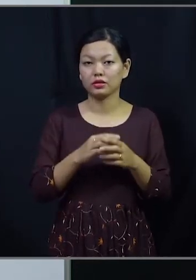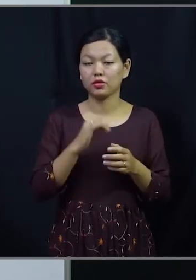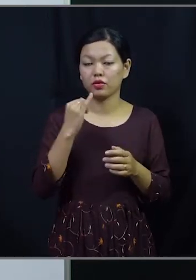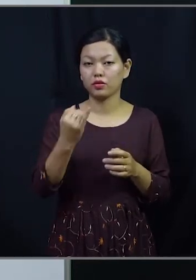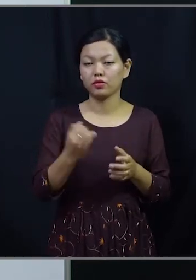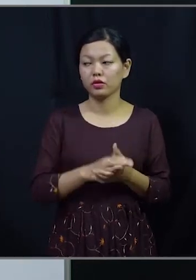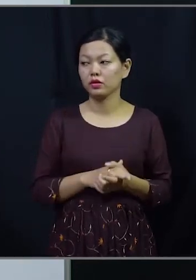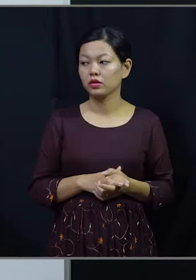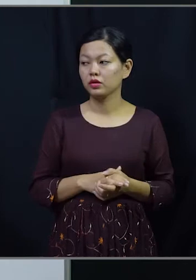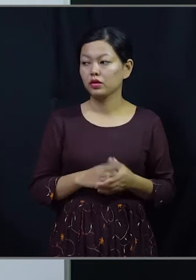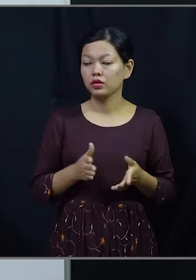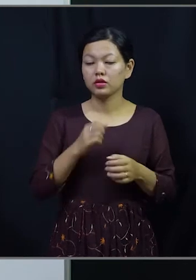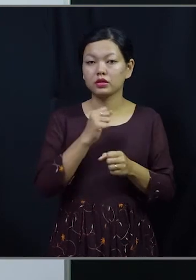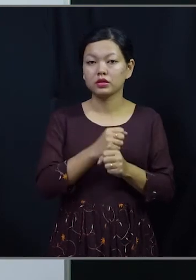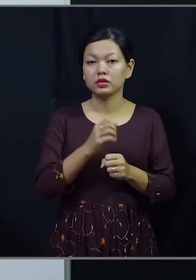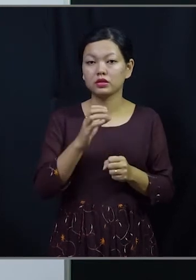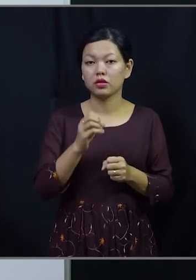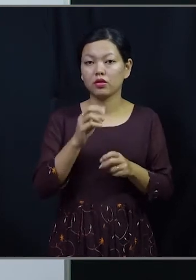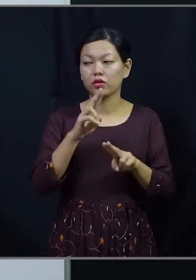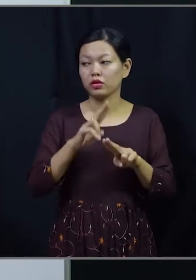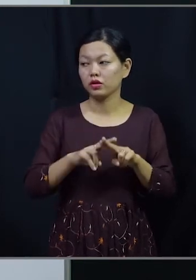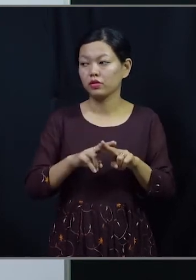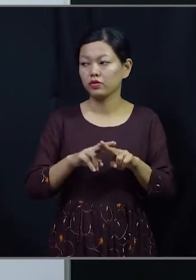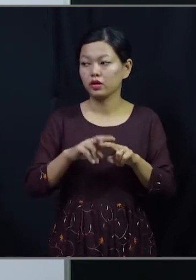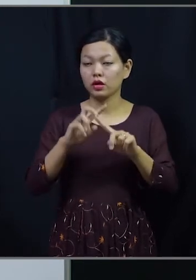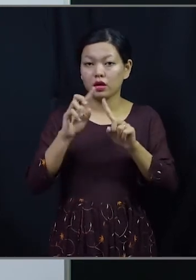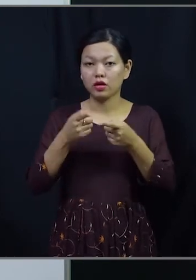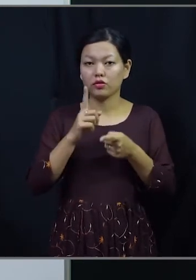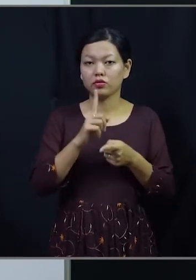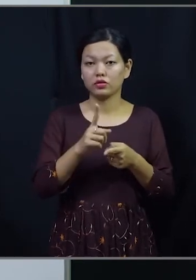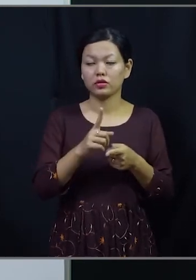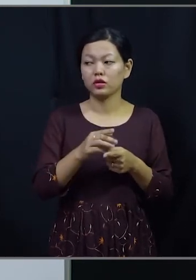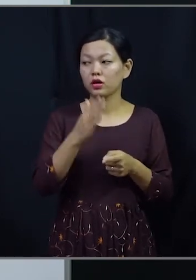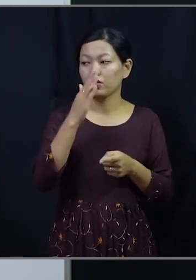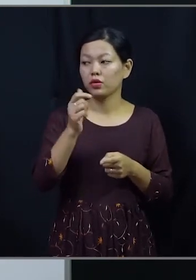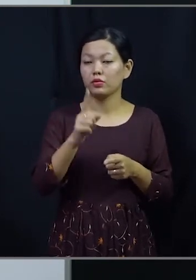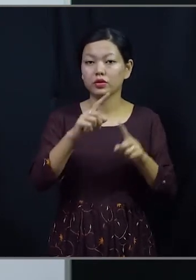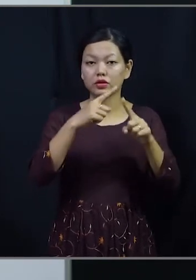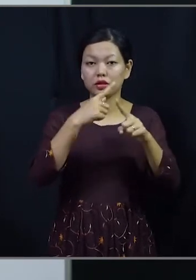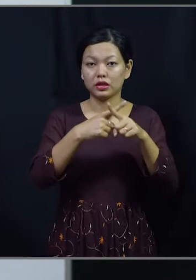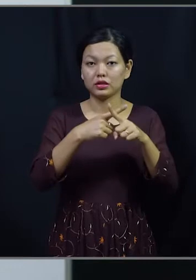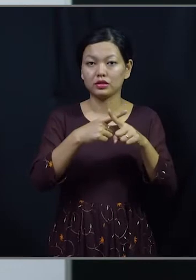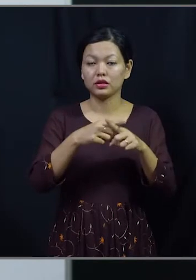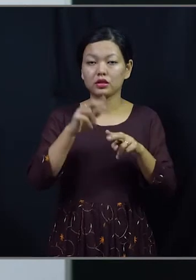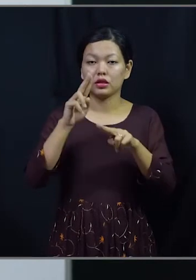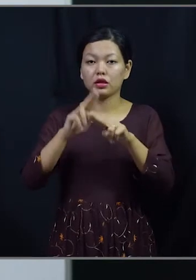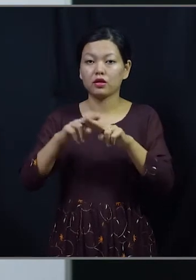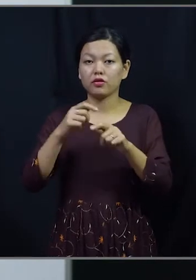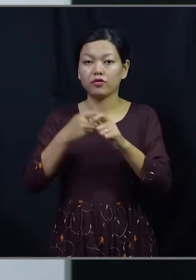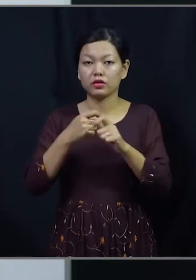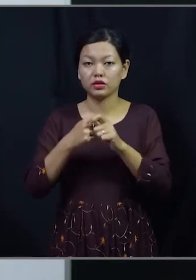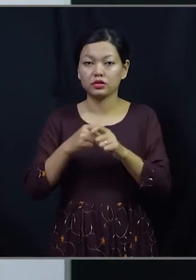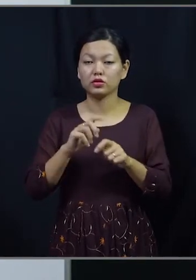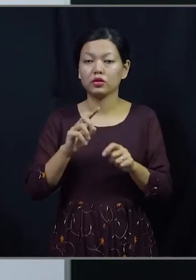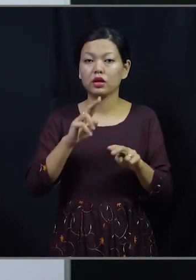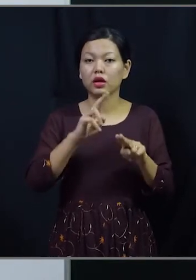this. That's why GOF of 1, because this X from the F function only, F starts from A,